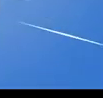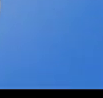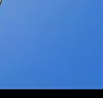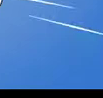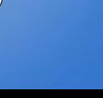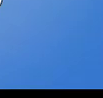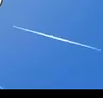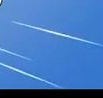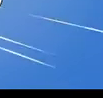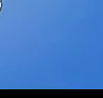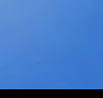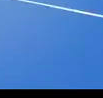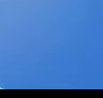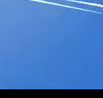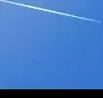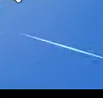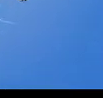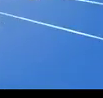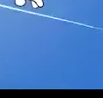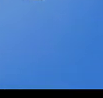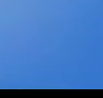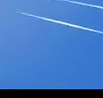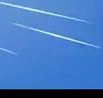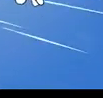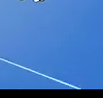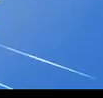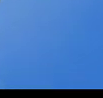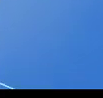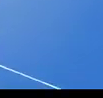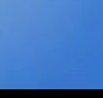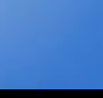Welcome and study with Tanzania Institute of Education.